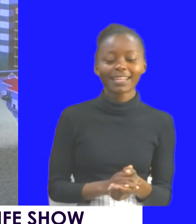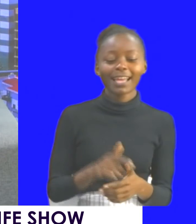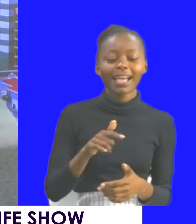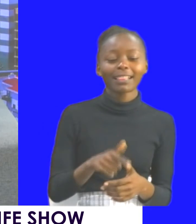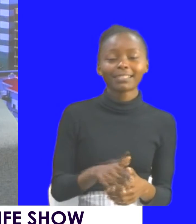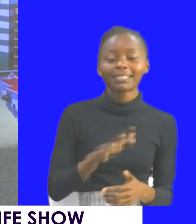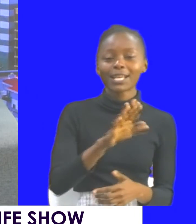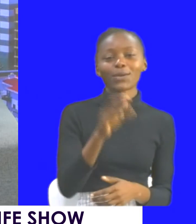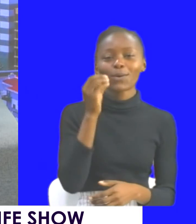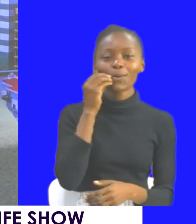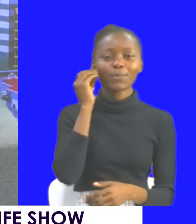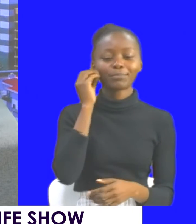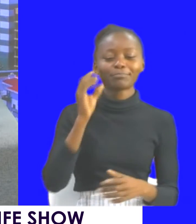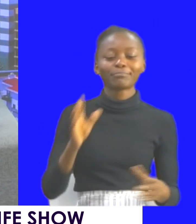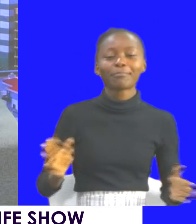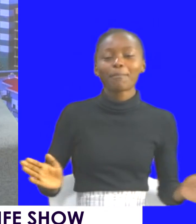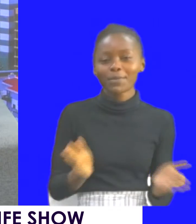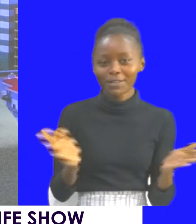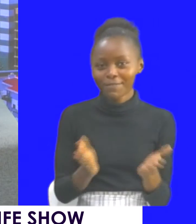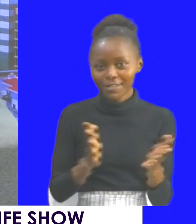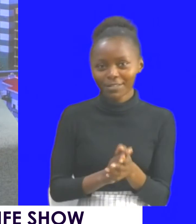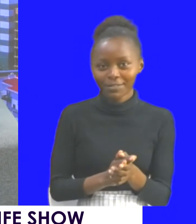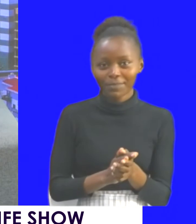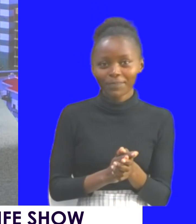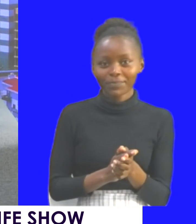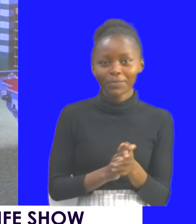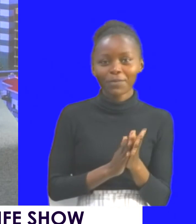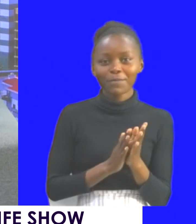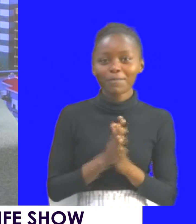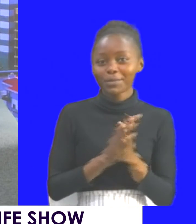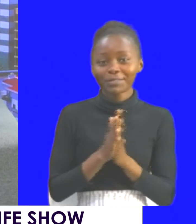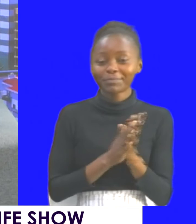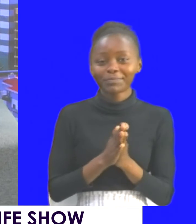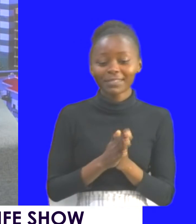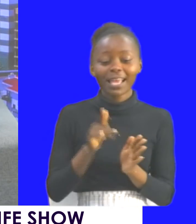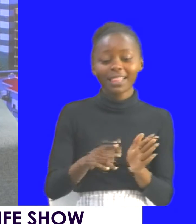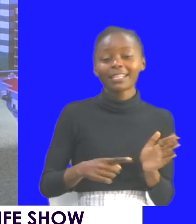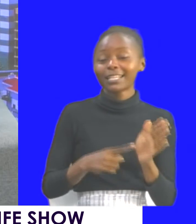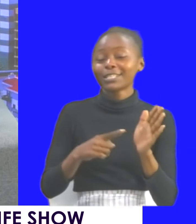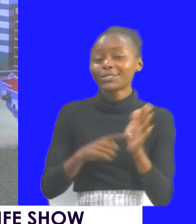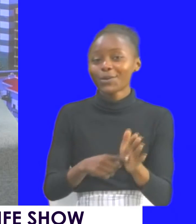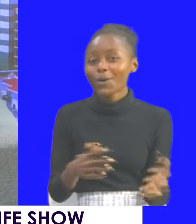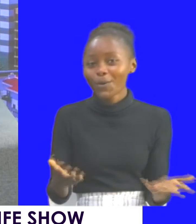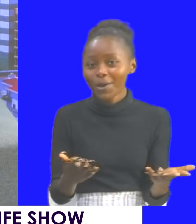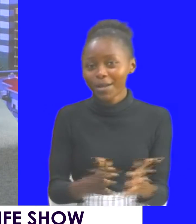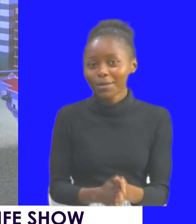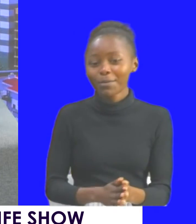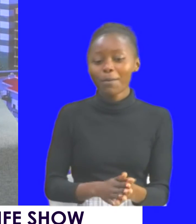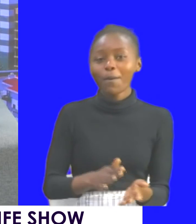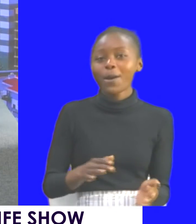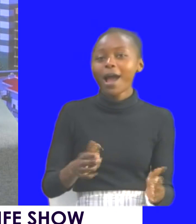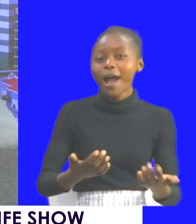home of motivation. Treasures of Life show is a place where you energize. Let me begin